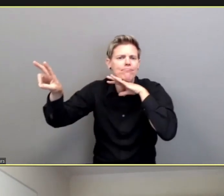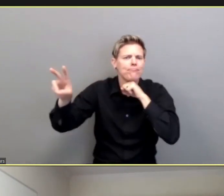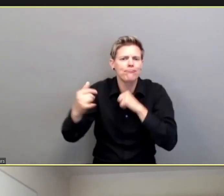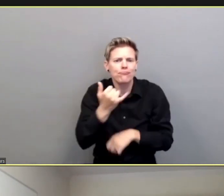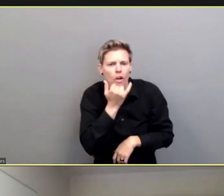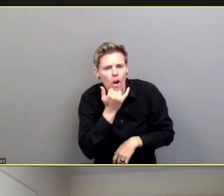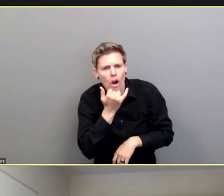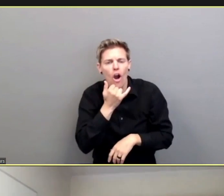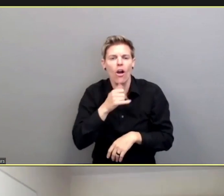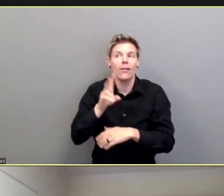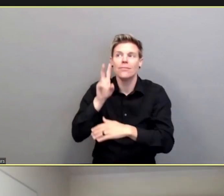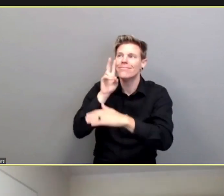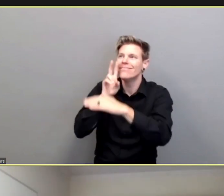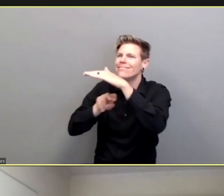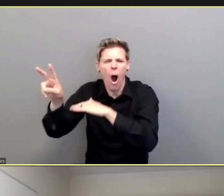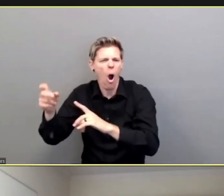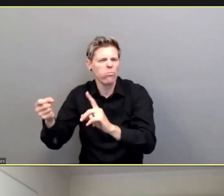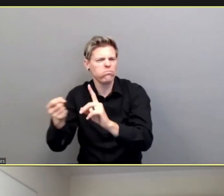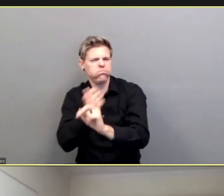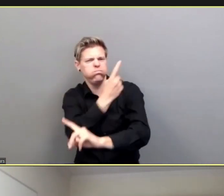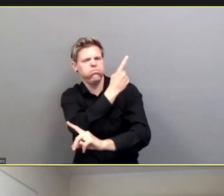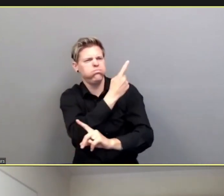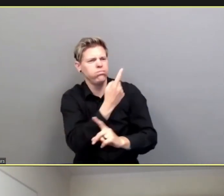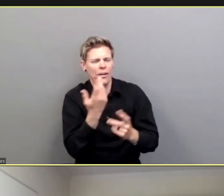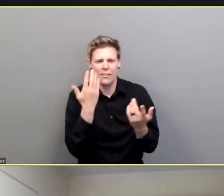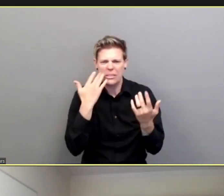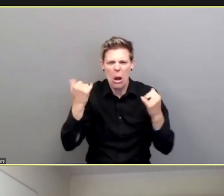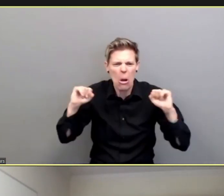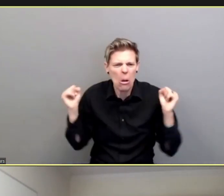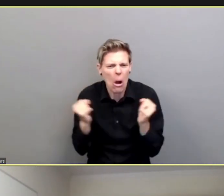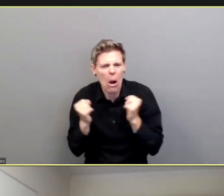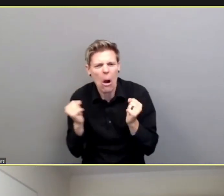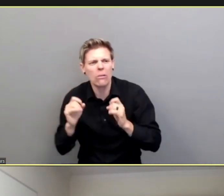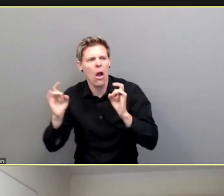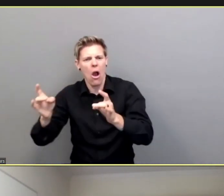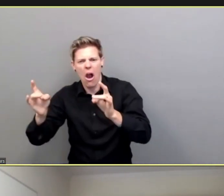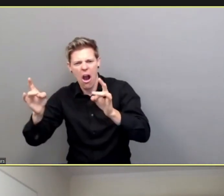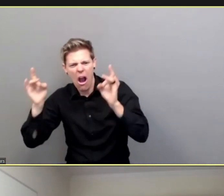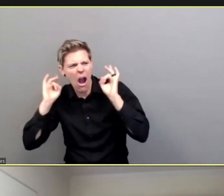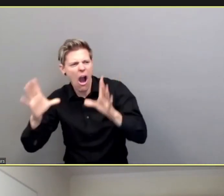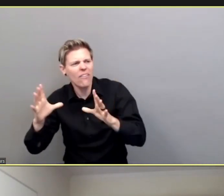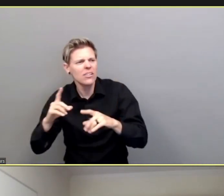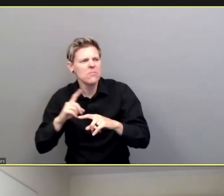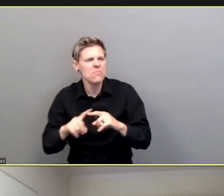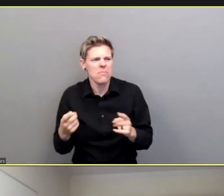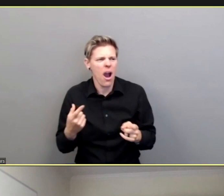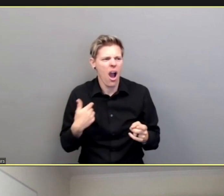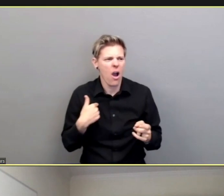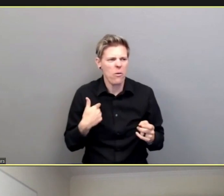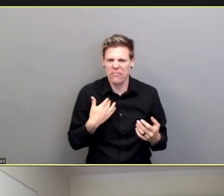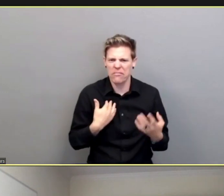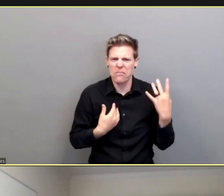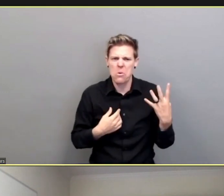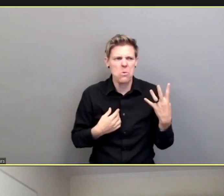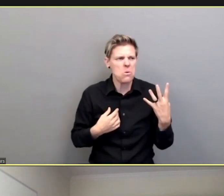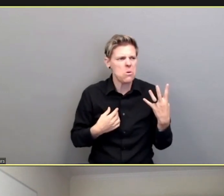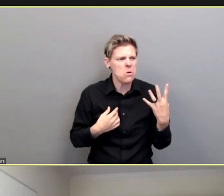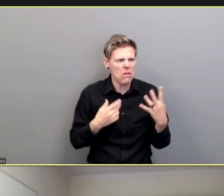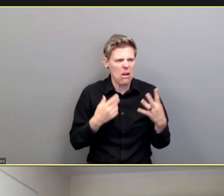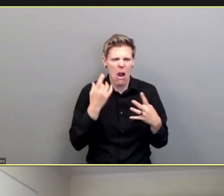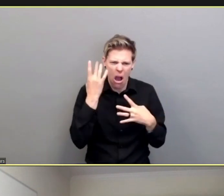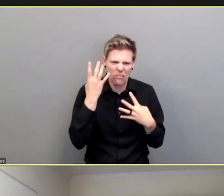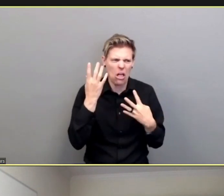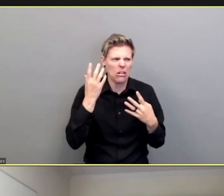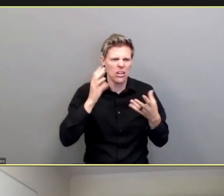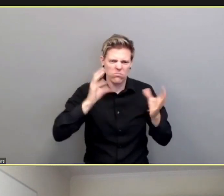winter. Well, we've had 3 basically, or 4, depending on you count it, if you want to count the first one. But we've